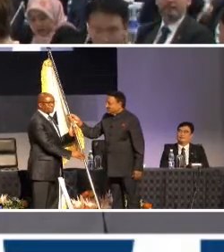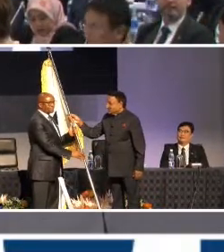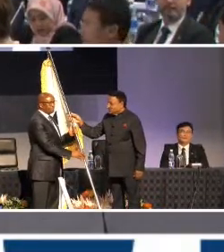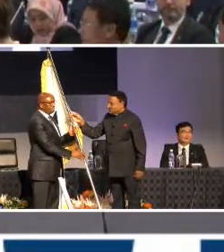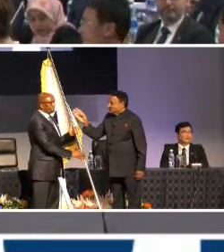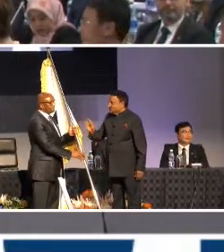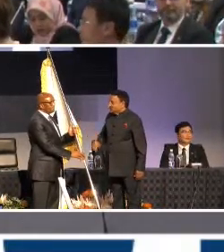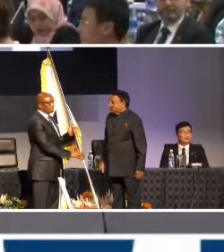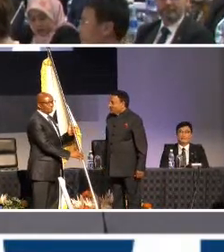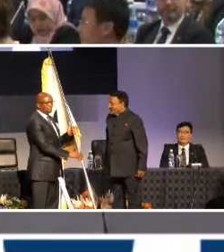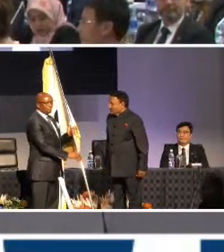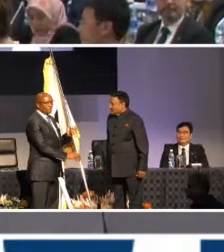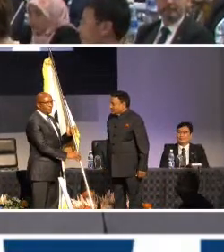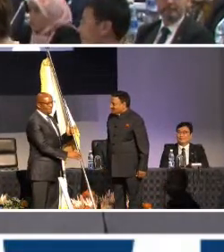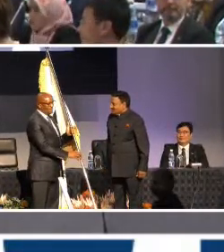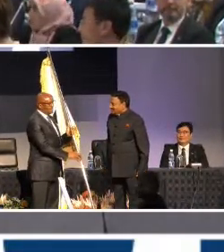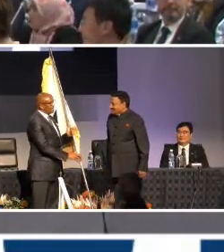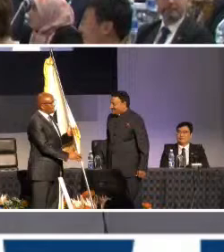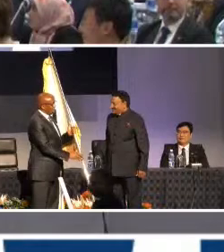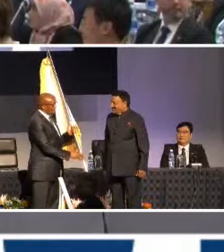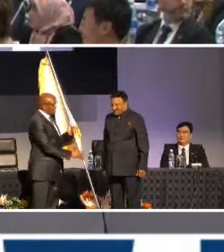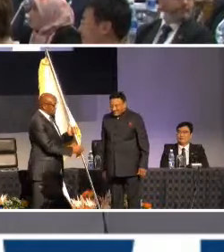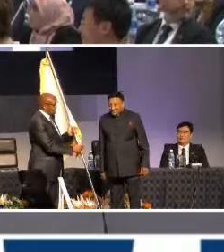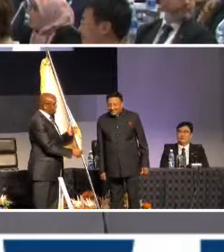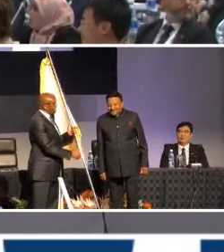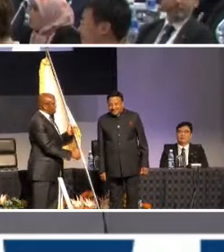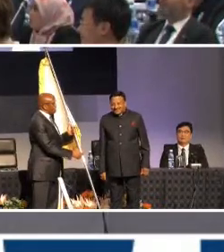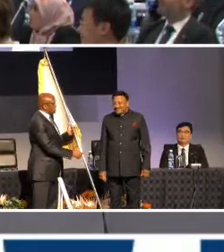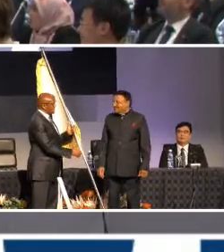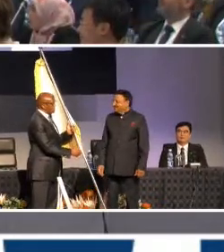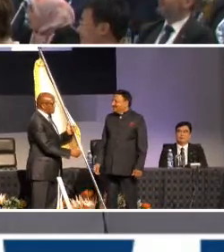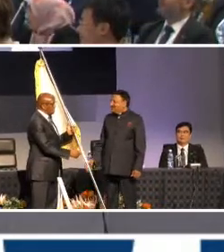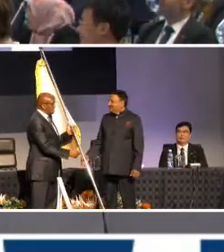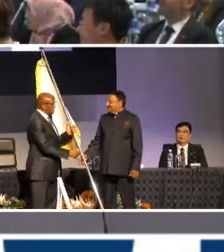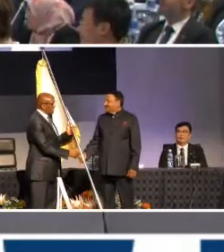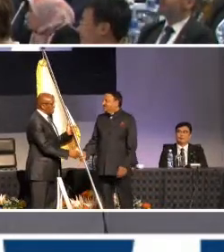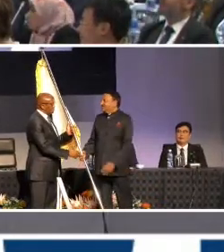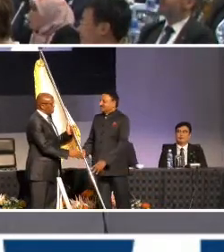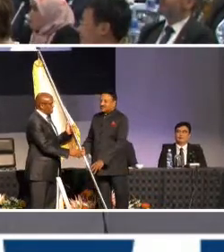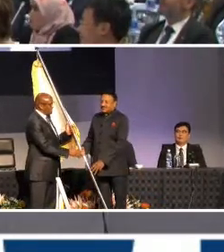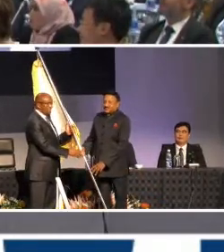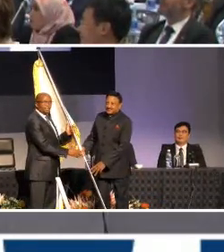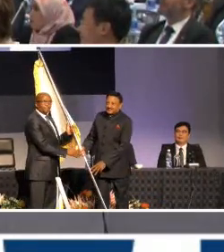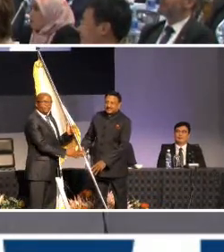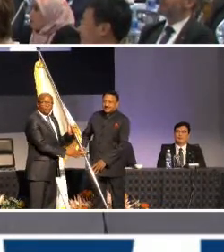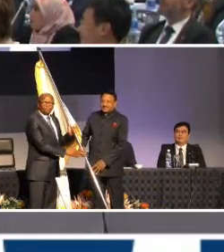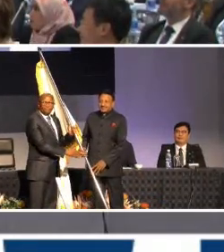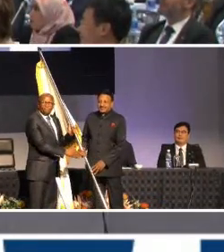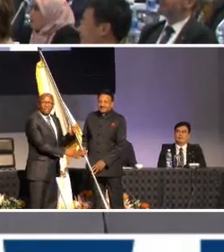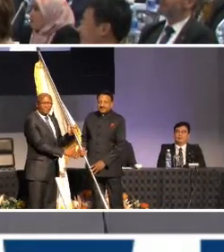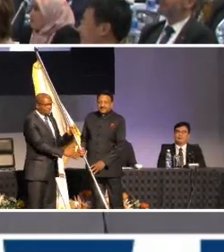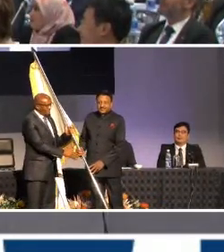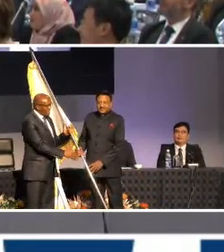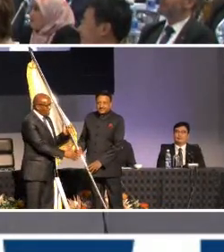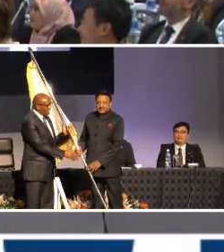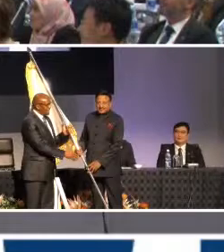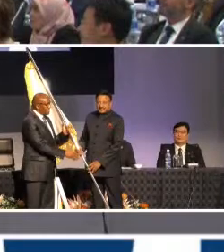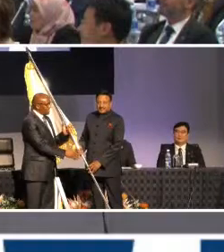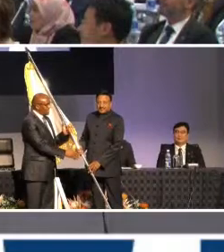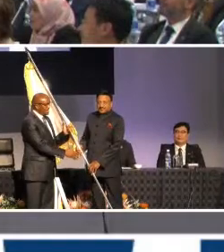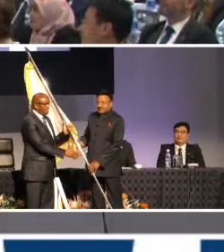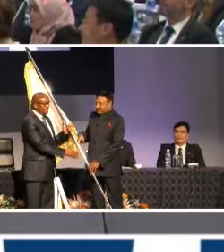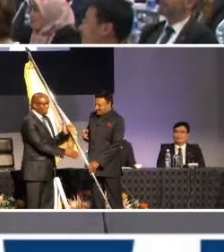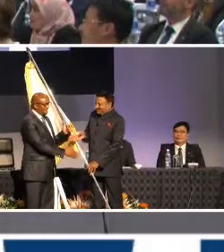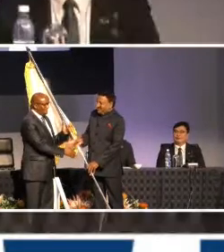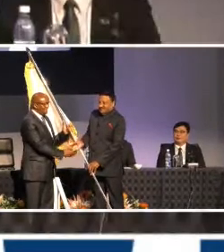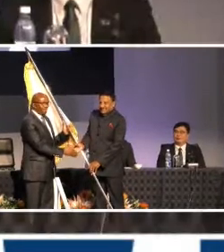Gentlemen, I'm going to ask you to hold it a little bit, just to make sure that the cameras are there. Have you got your shot, everyone? Yes,